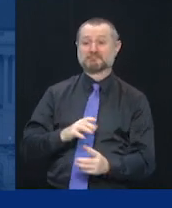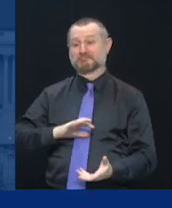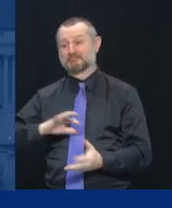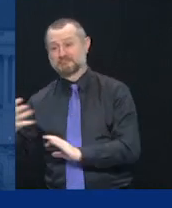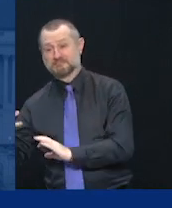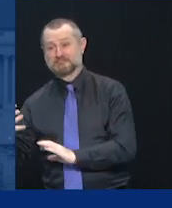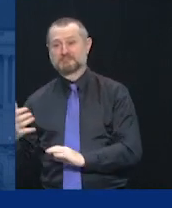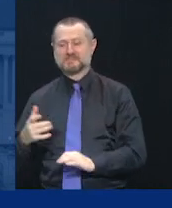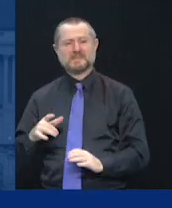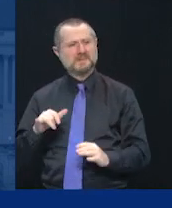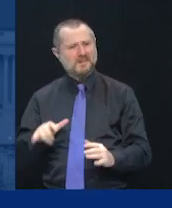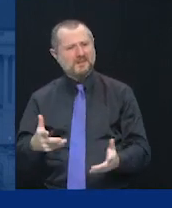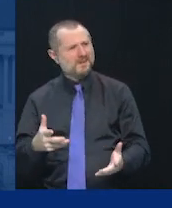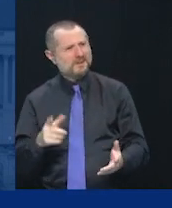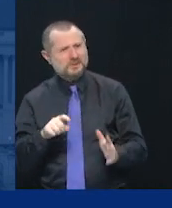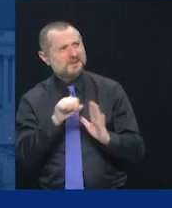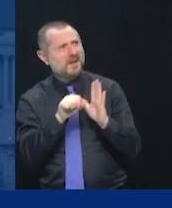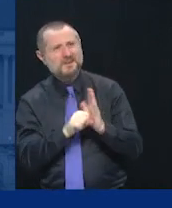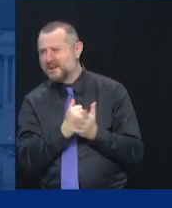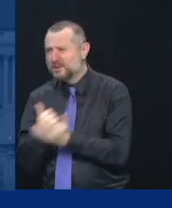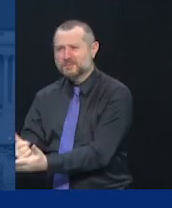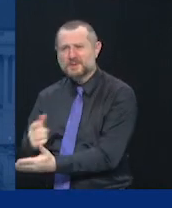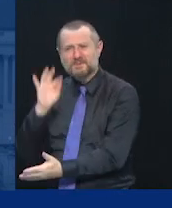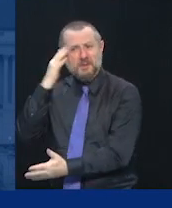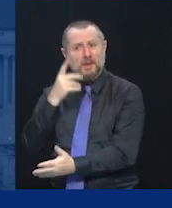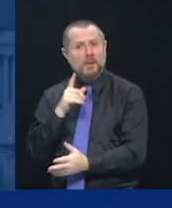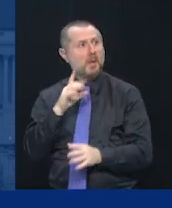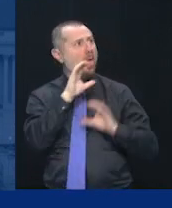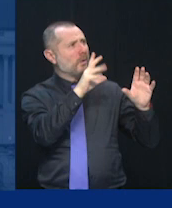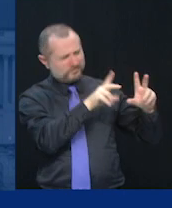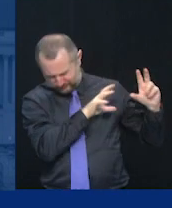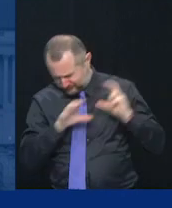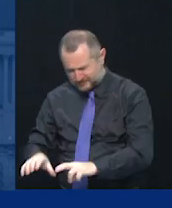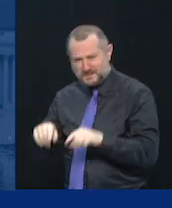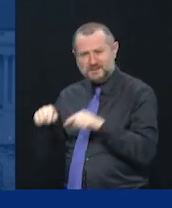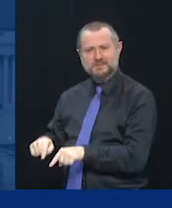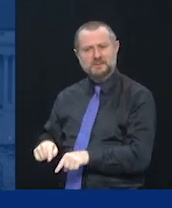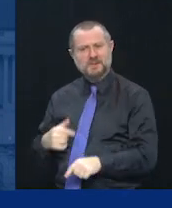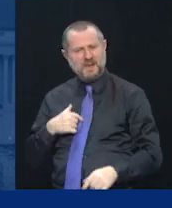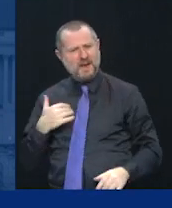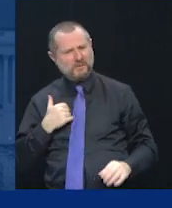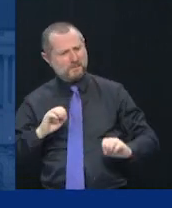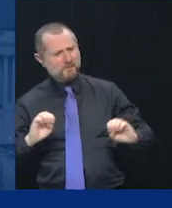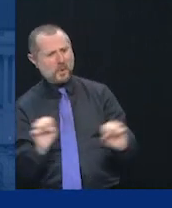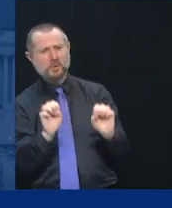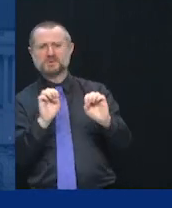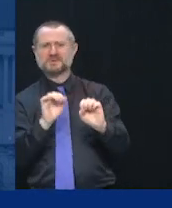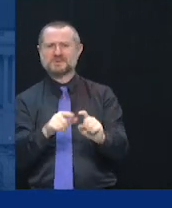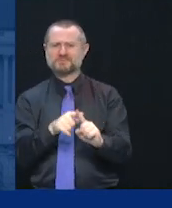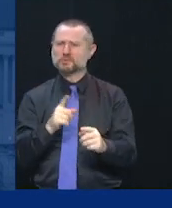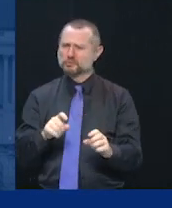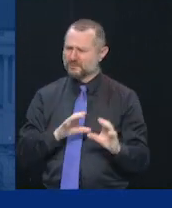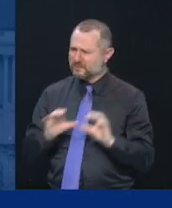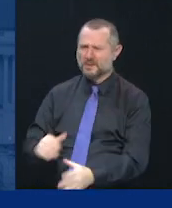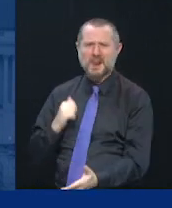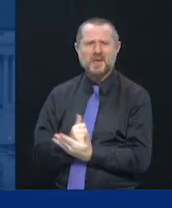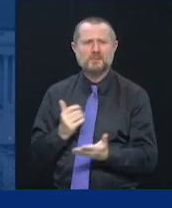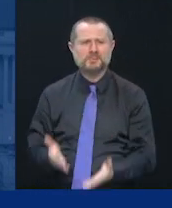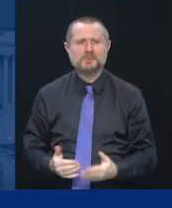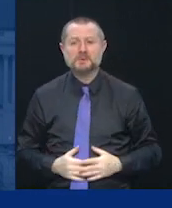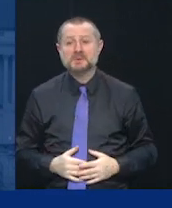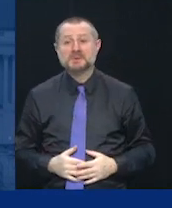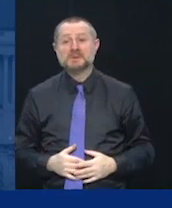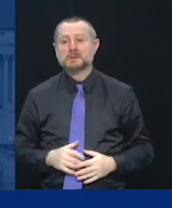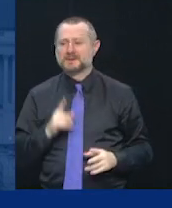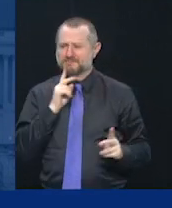relief. The places that paid the highest price for the emergency, and our state and